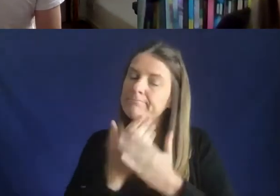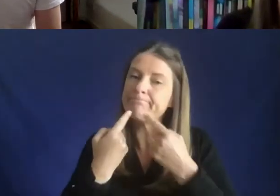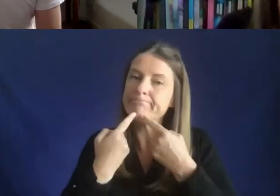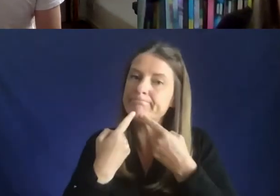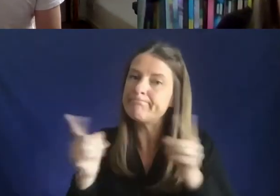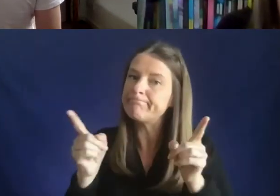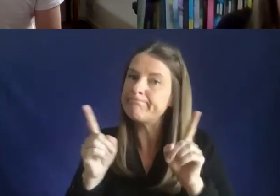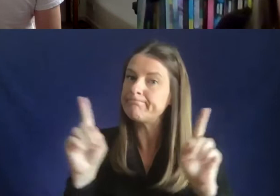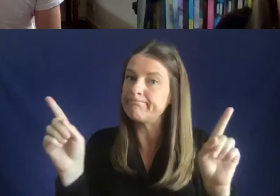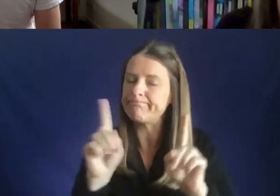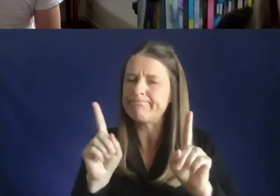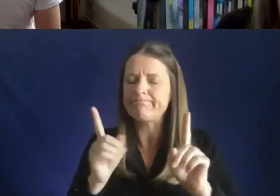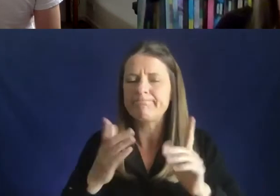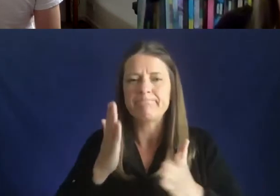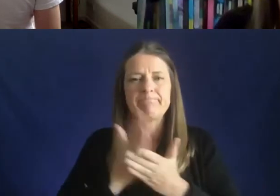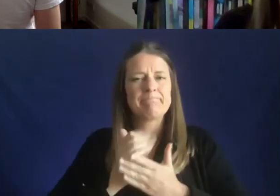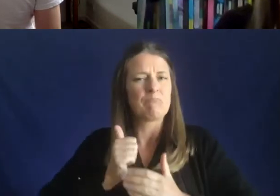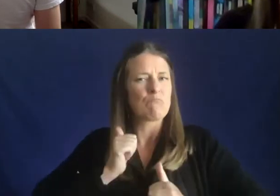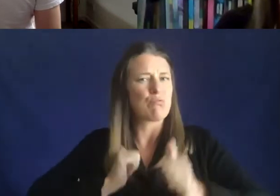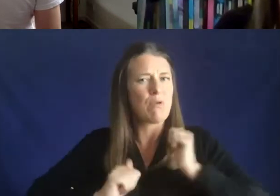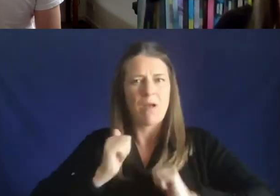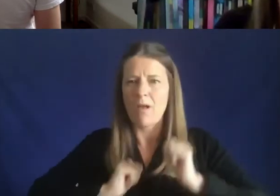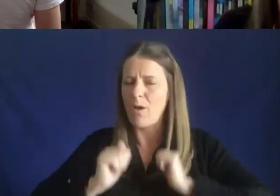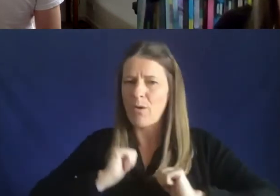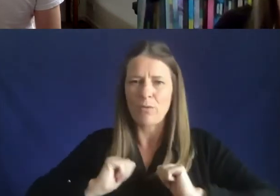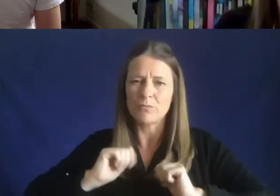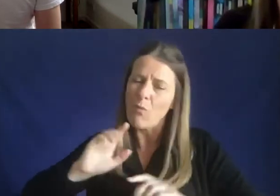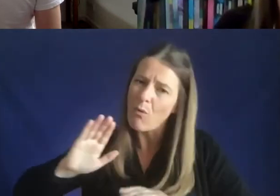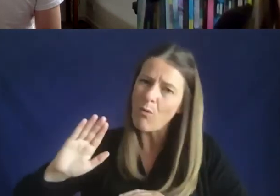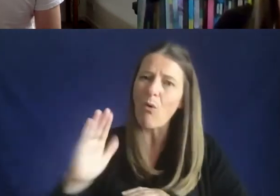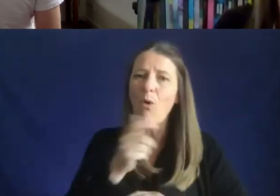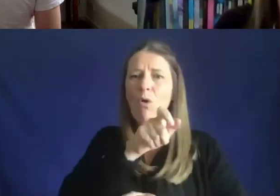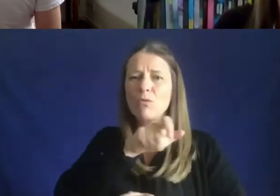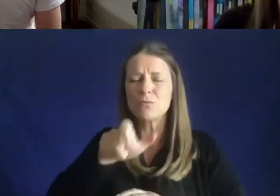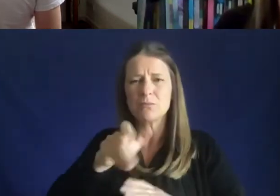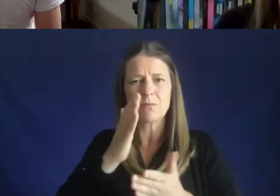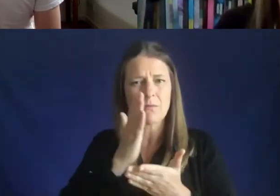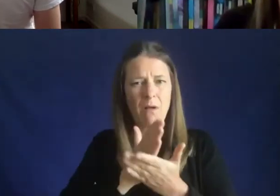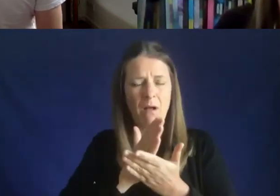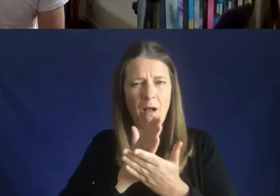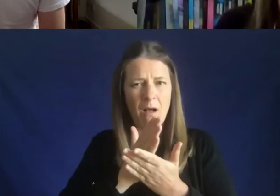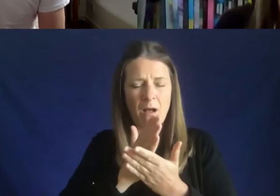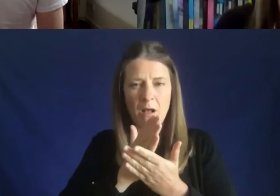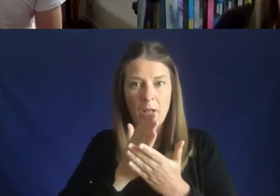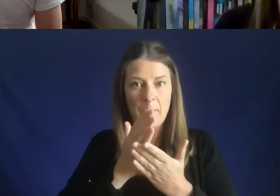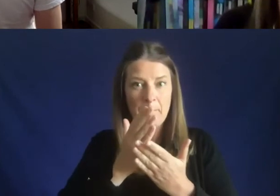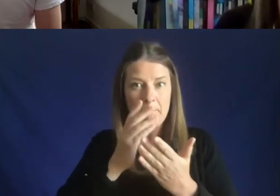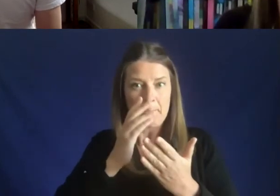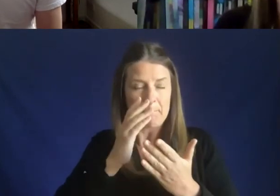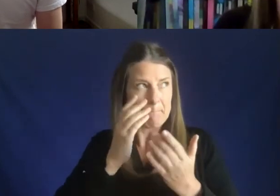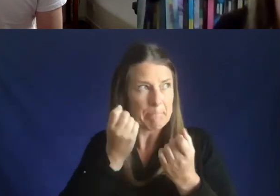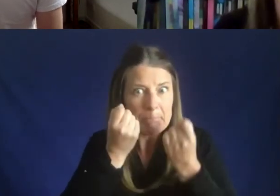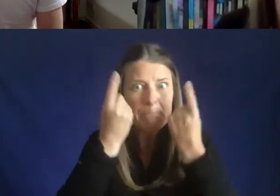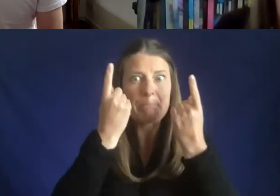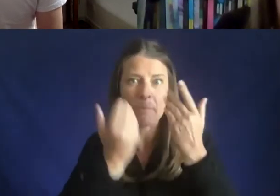really rising to this challenge. It's been a completely